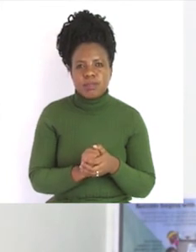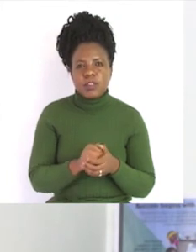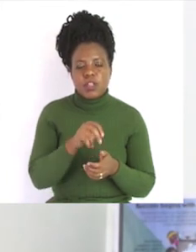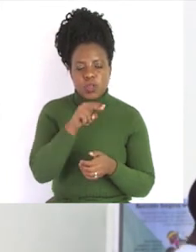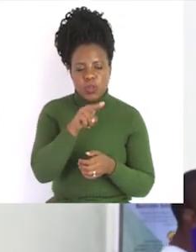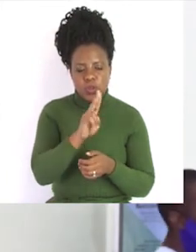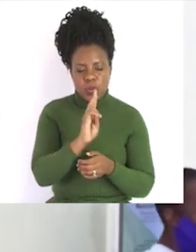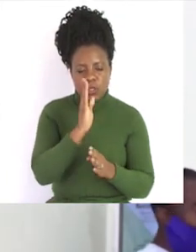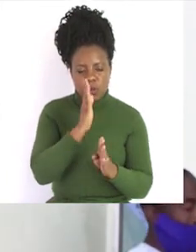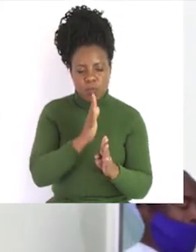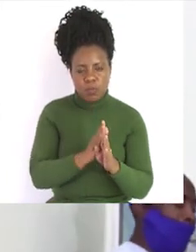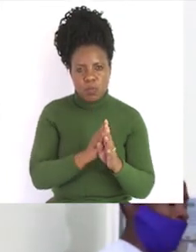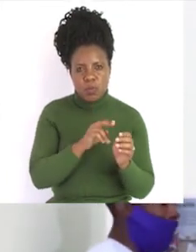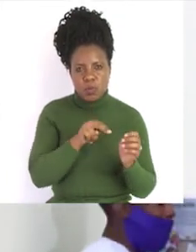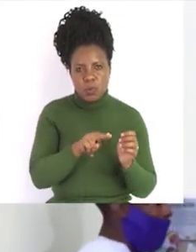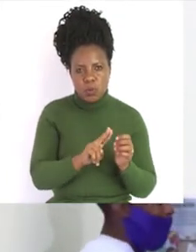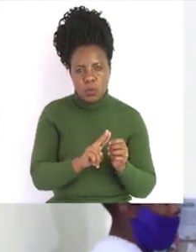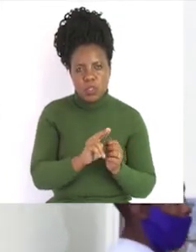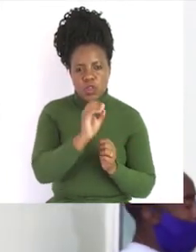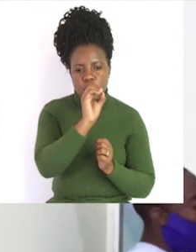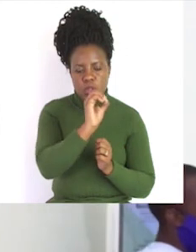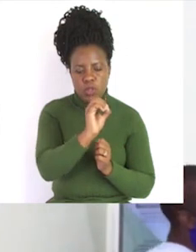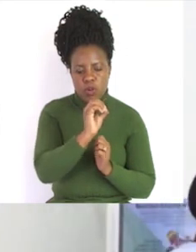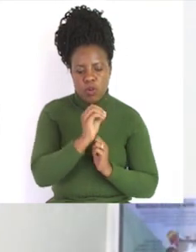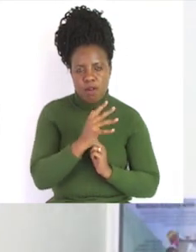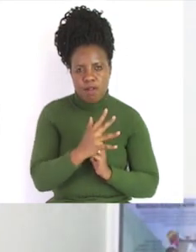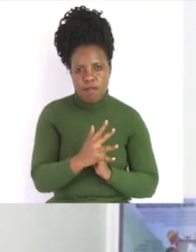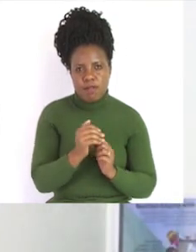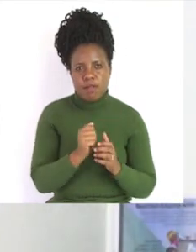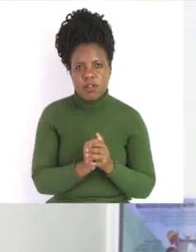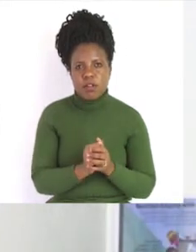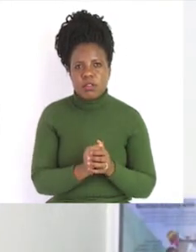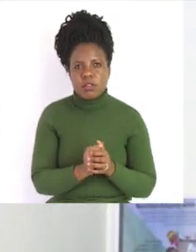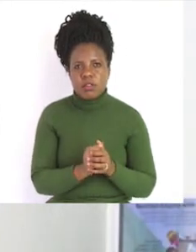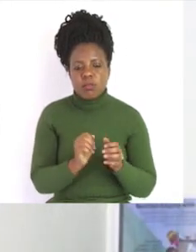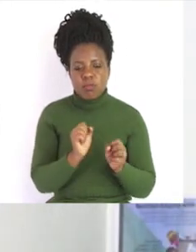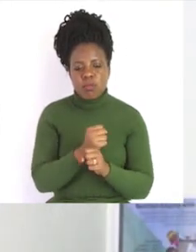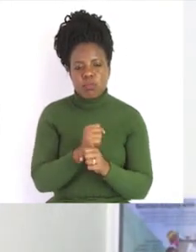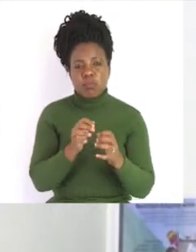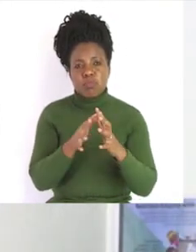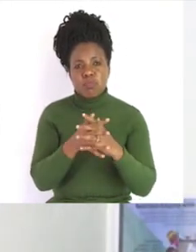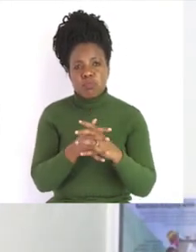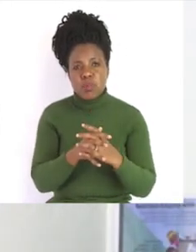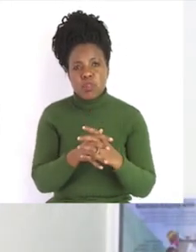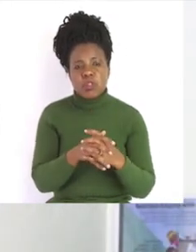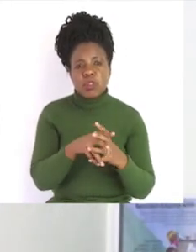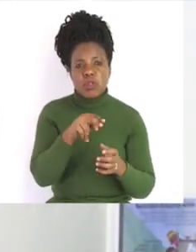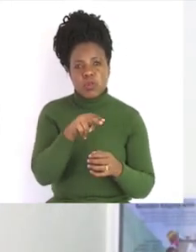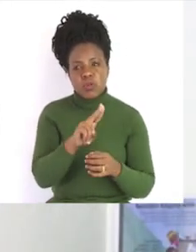units can be in alignment. In other words, you don't want to write your unit there and you want to